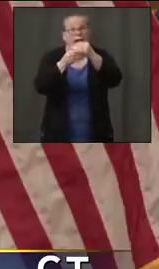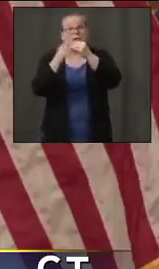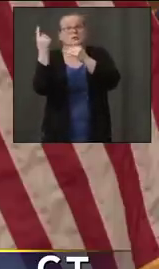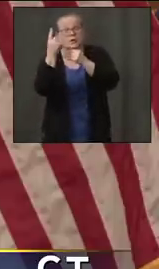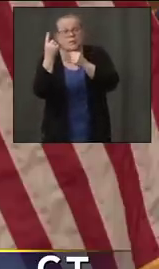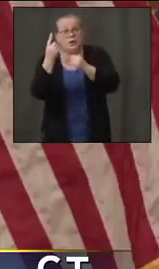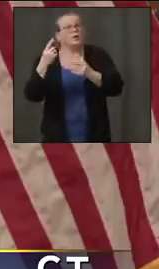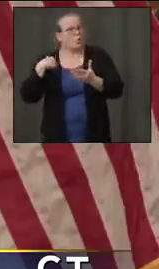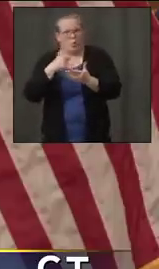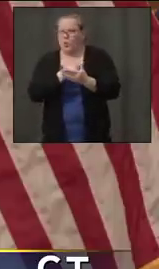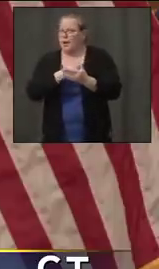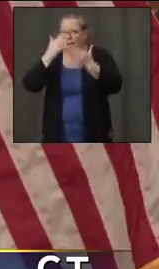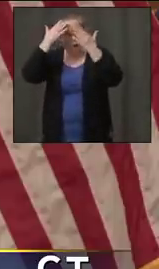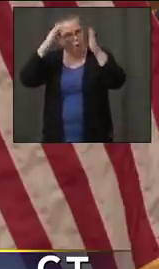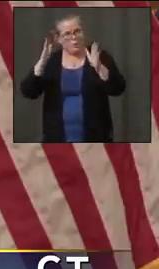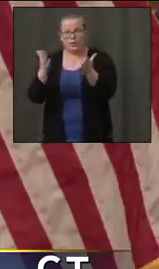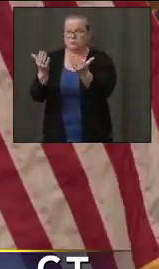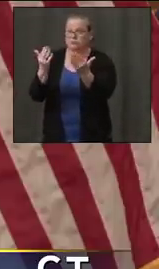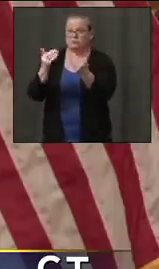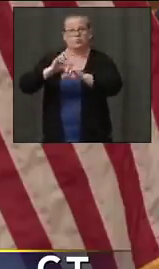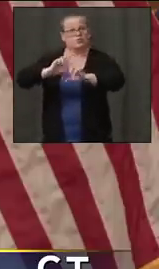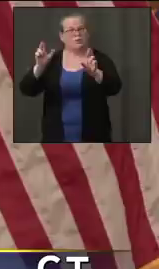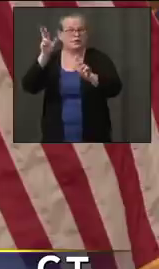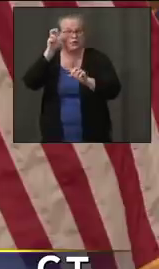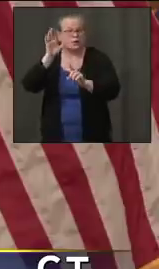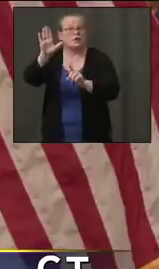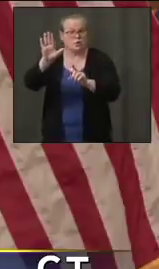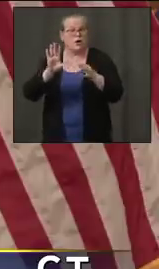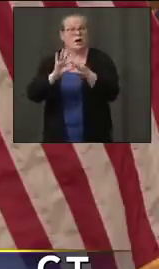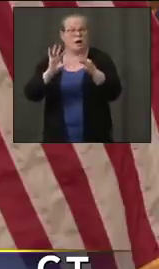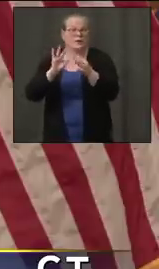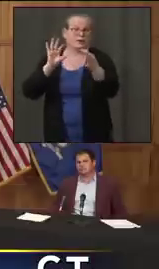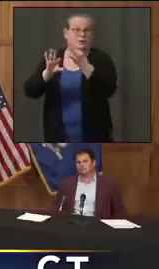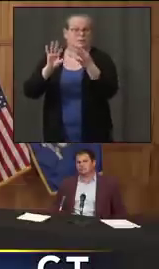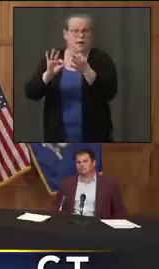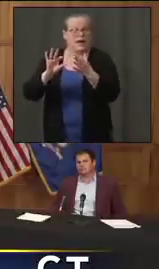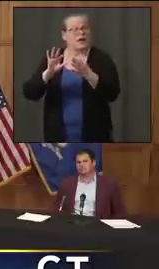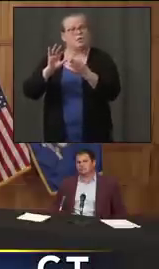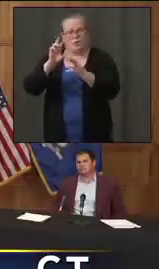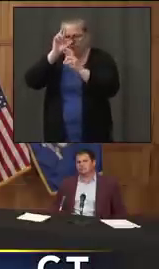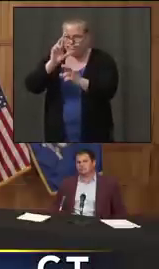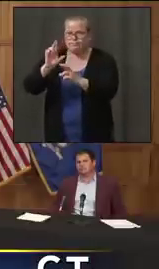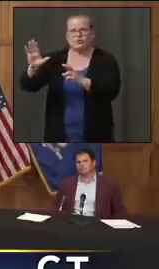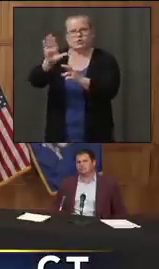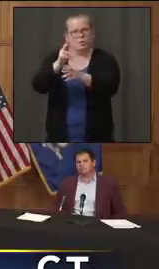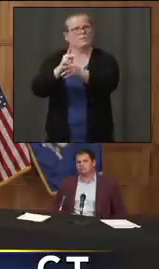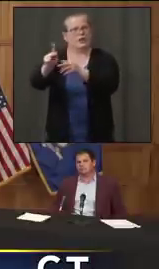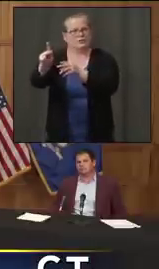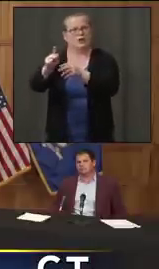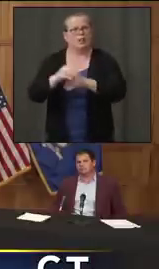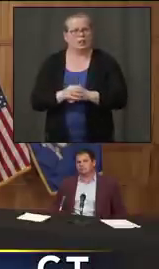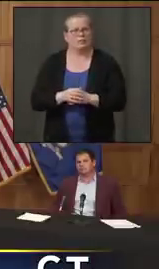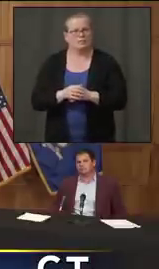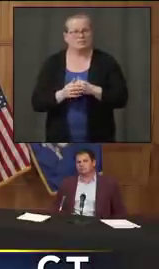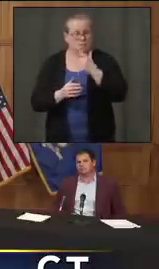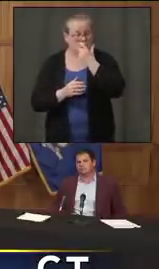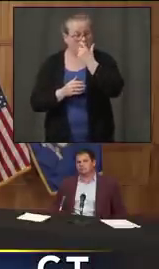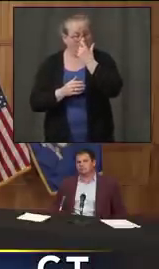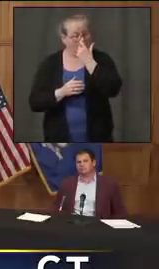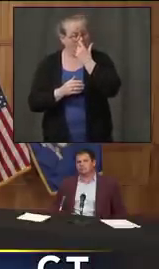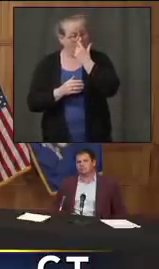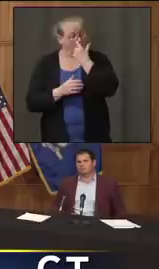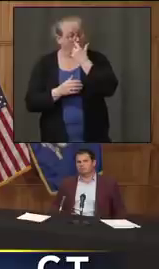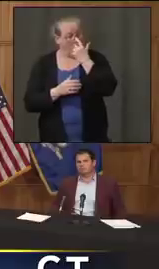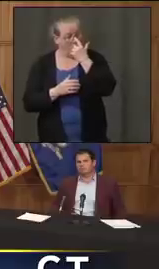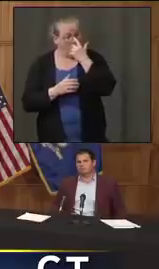your professionalism and any suggestions that you have. And secondly, Governor, there's a Groton lab doing human trials on